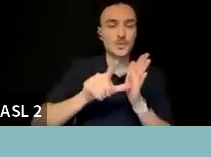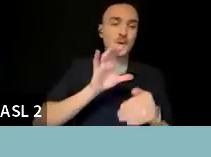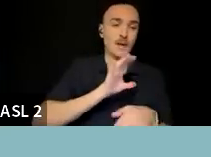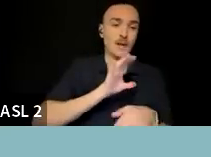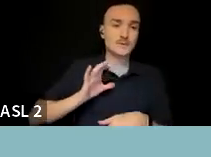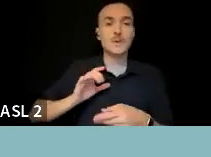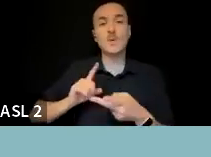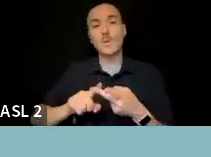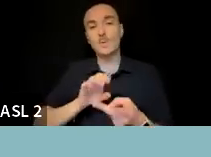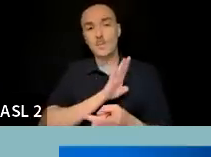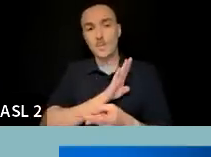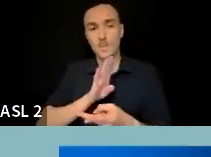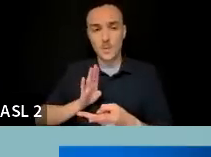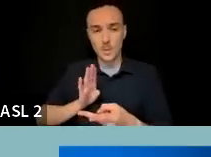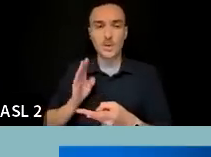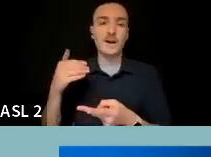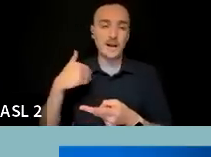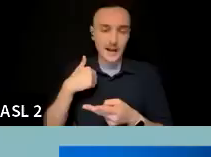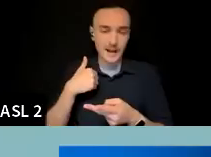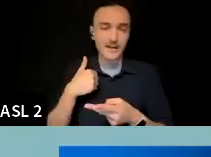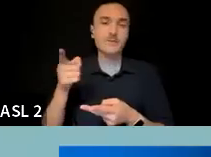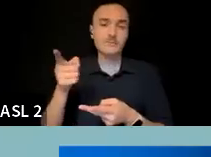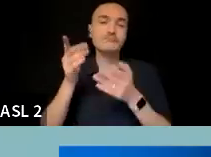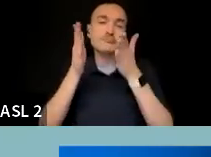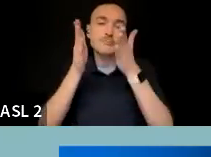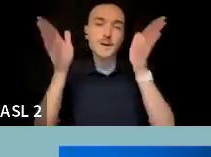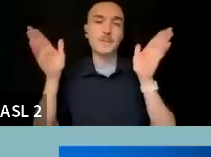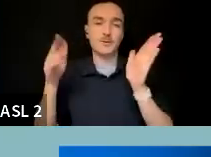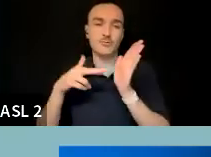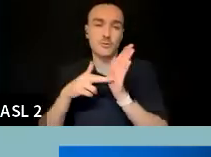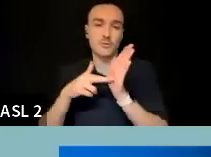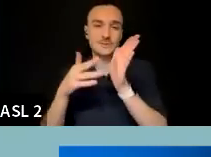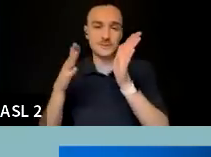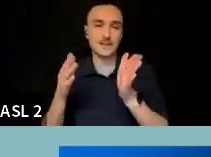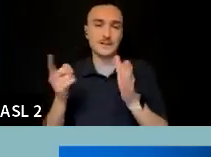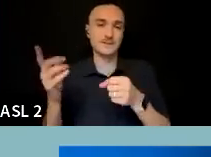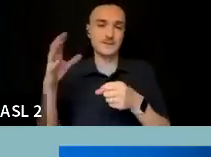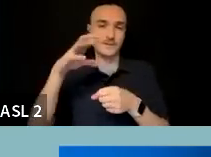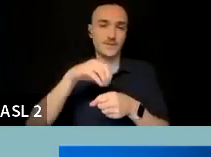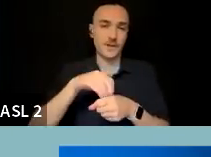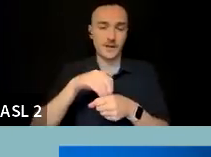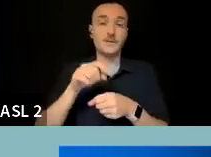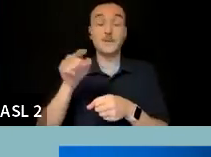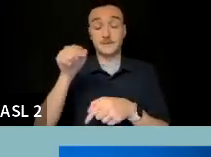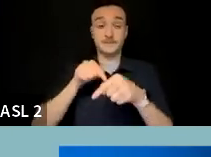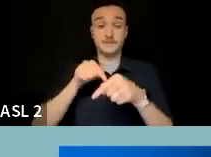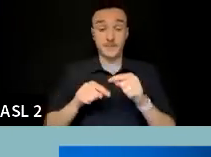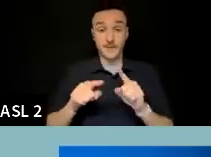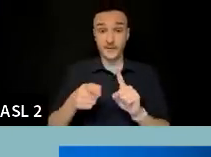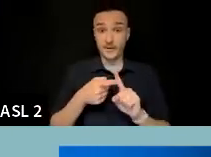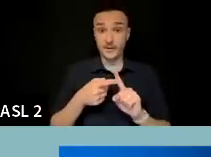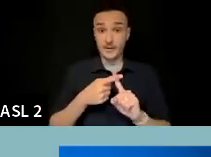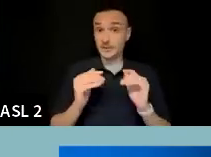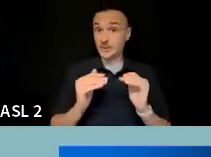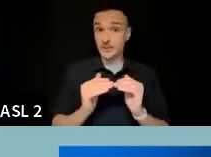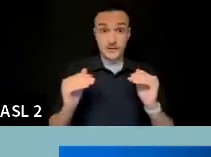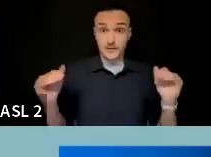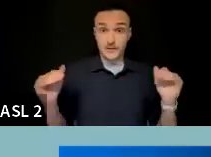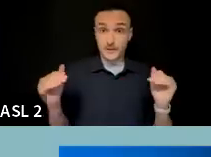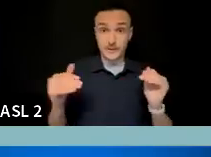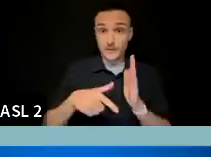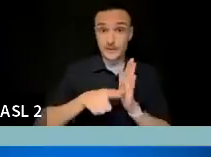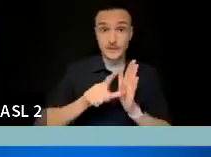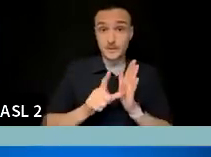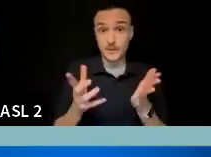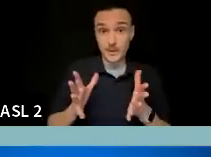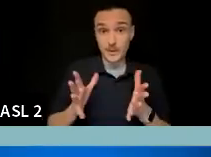representatives. So now let's dive a little deeper into that first level of review. As I mentioned, the SRO manages the